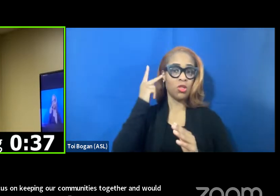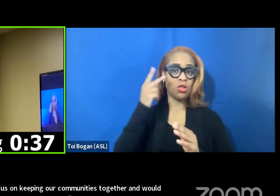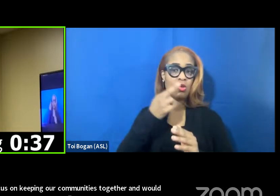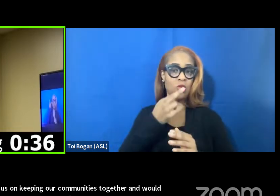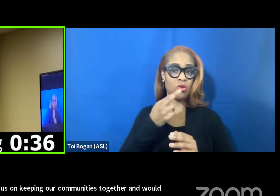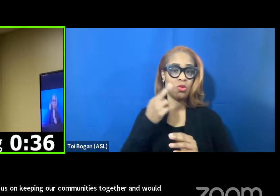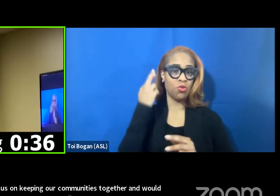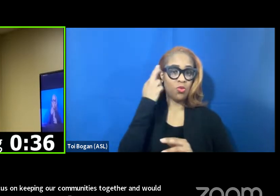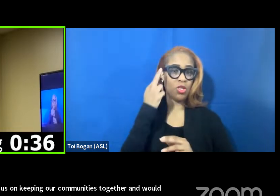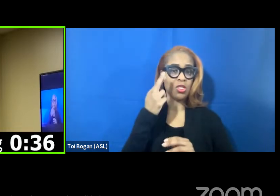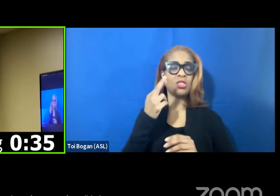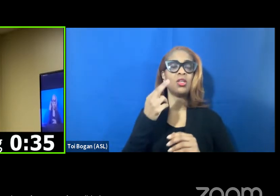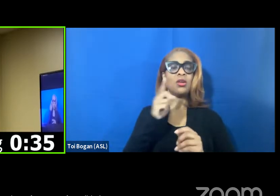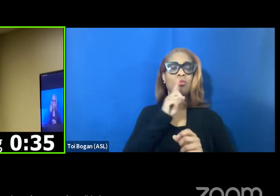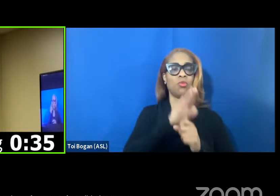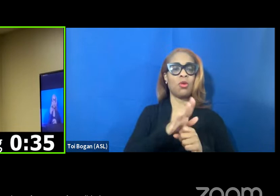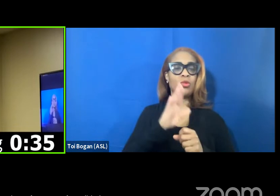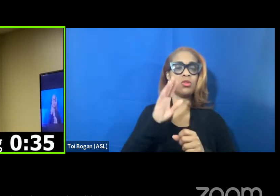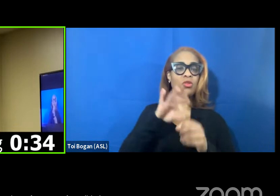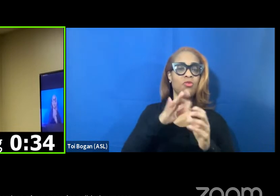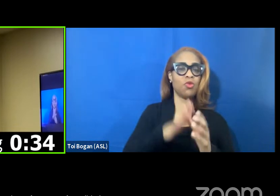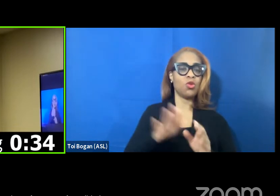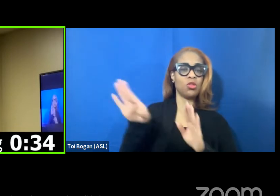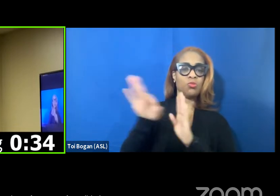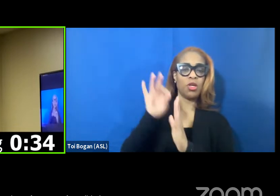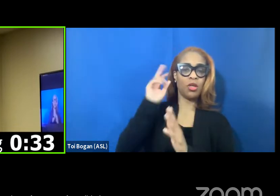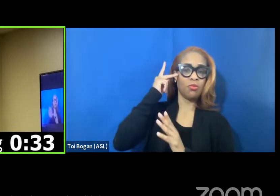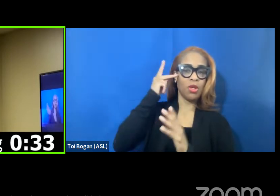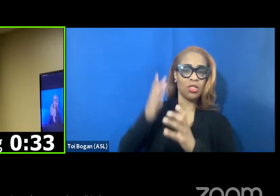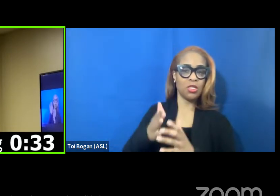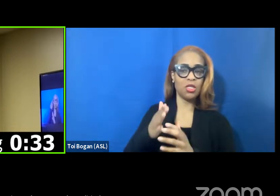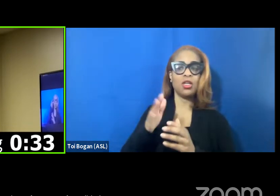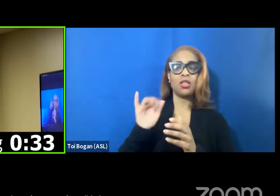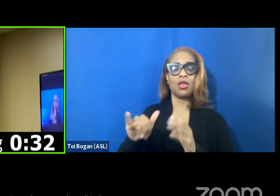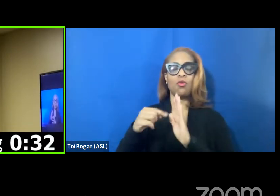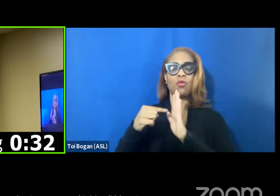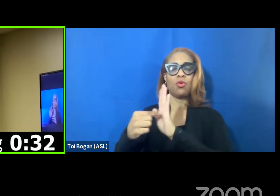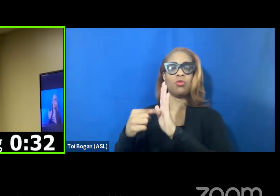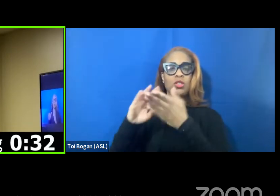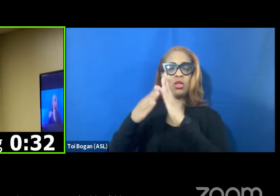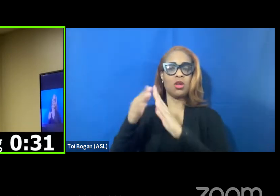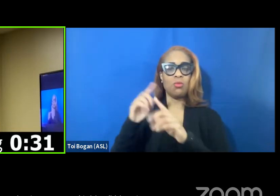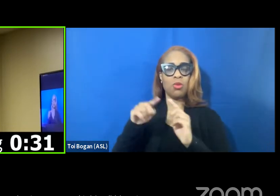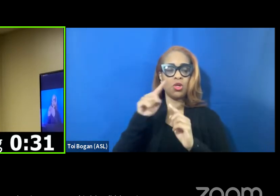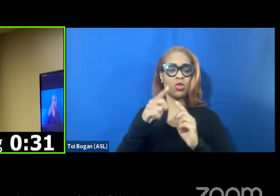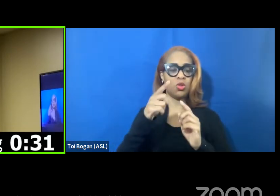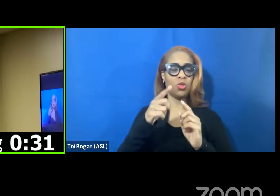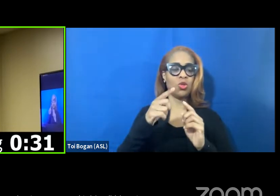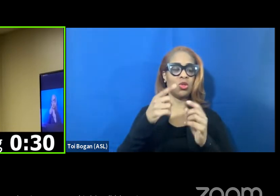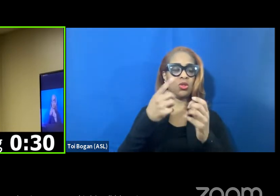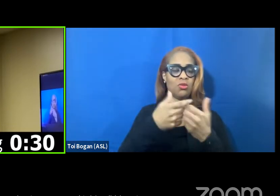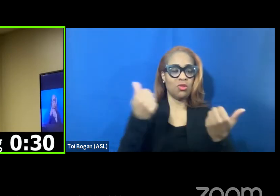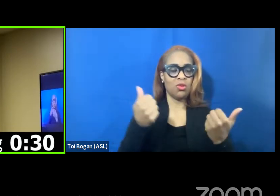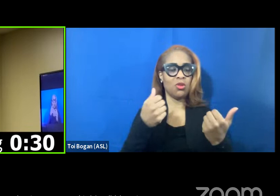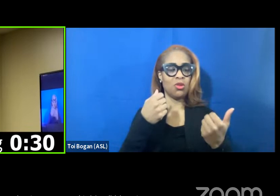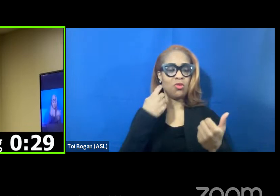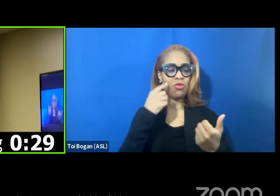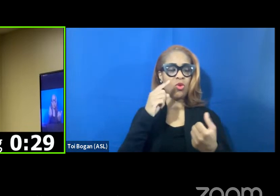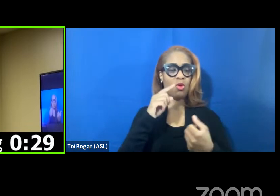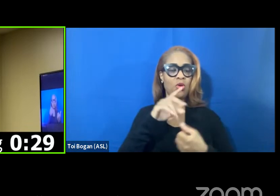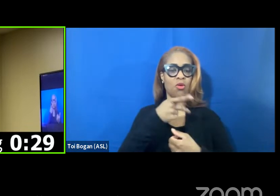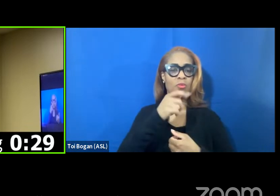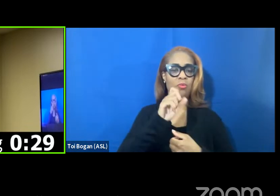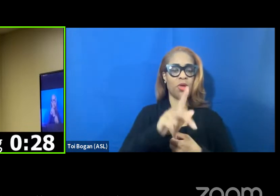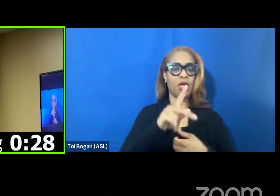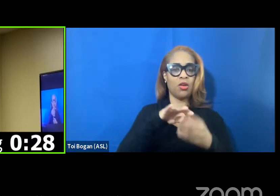that voters would pick politicians that represent the communities but what you've done over the past two days is pick apart certain communities solely to pack voters of